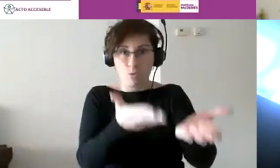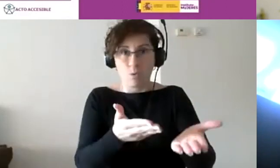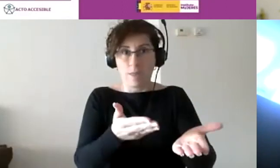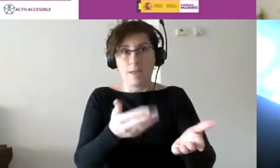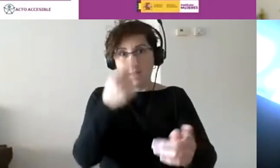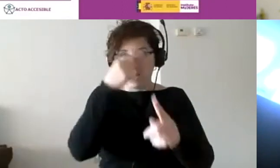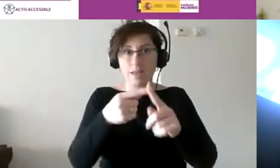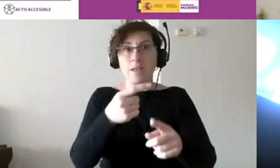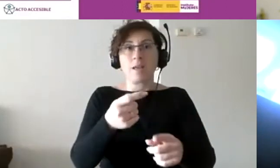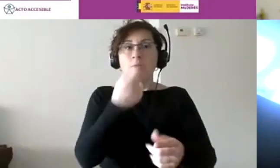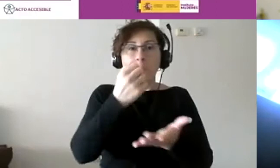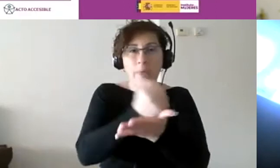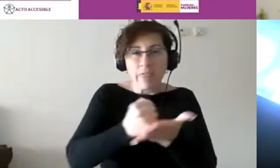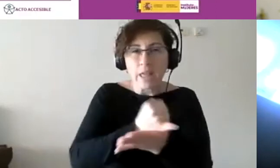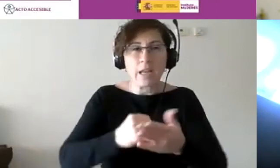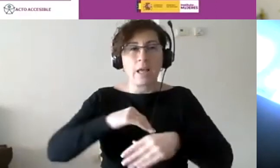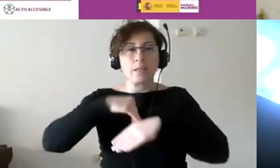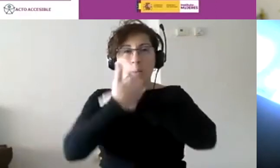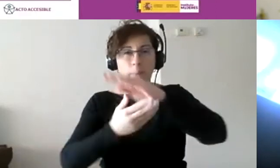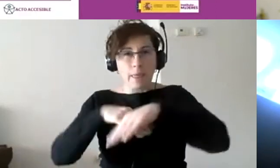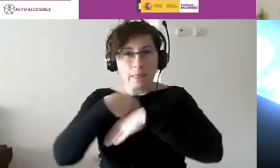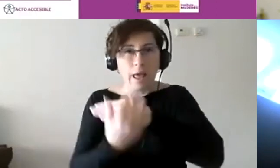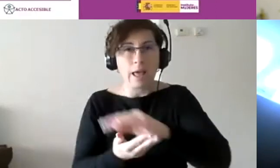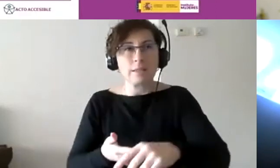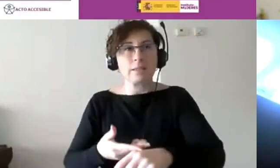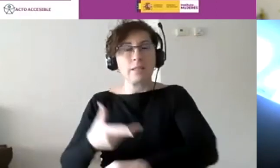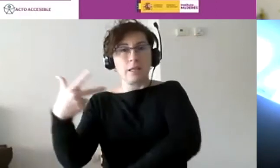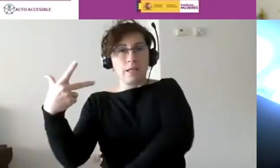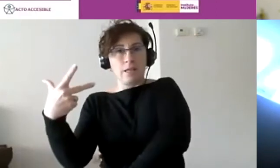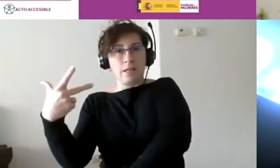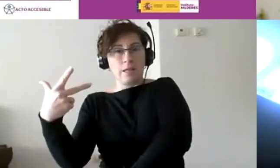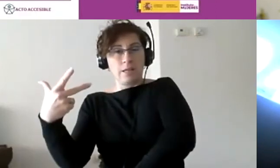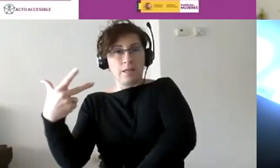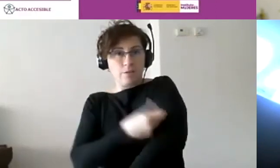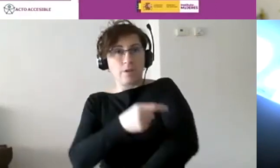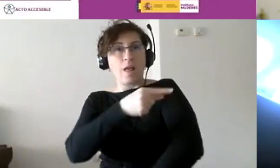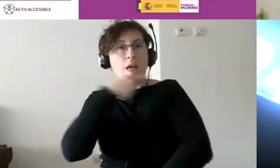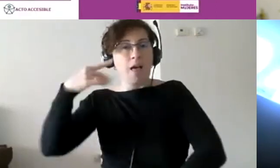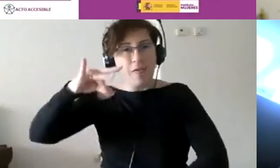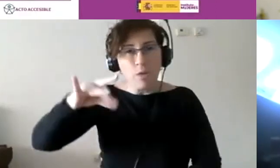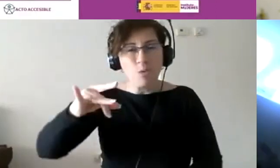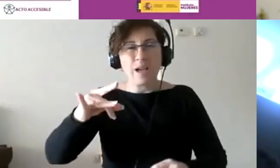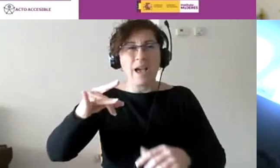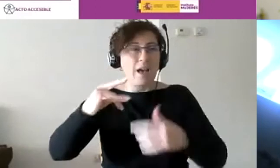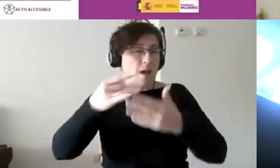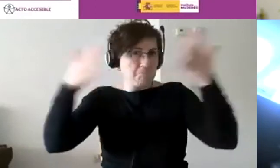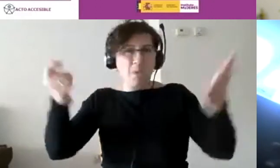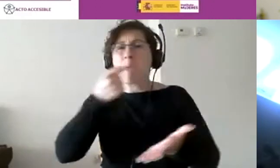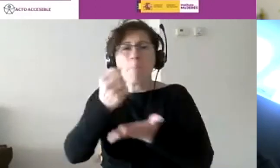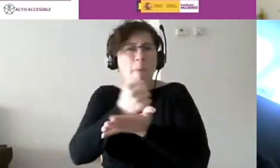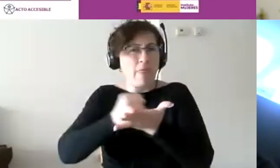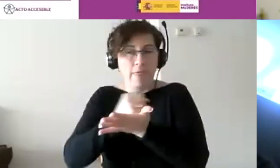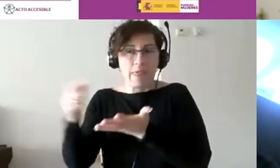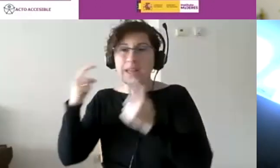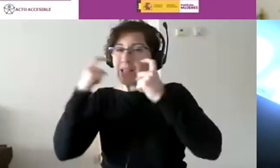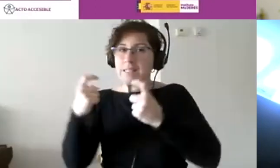no insulins, no medicine at all. And now I'm trying to make this for Ukraine, for people who